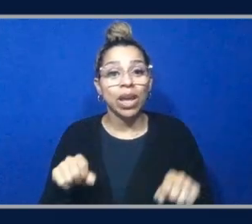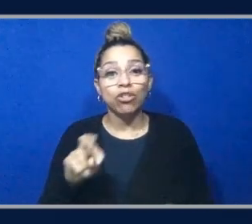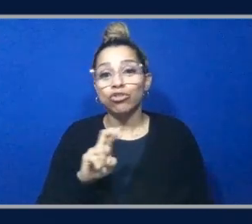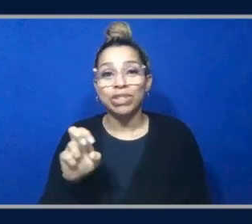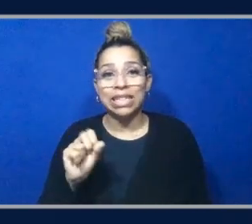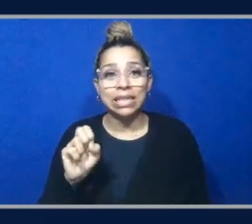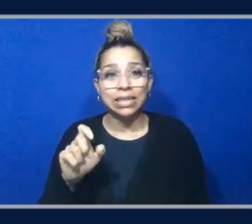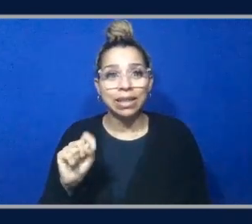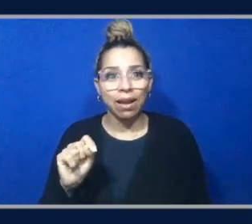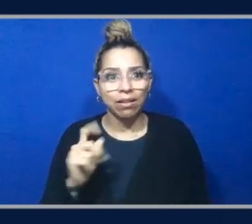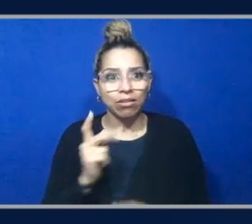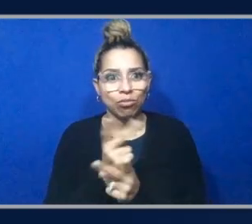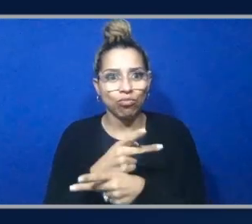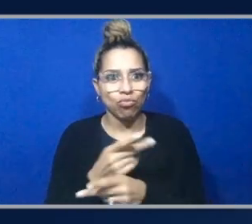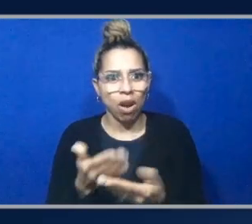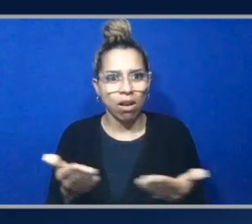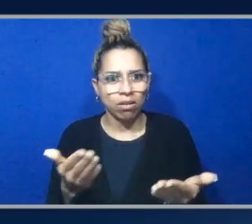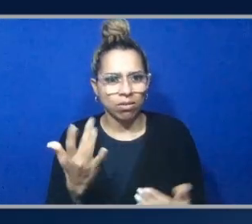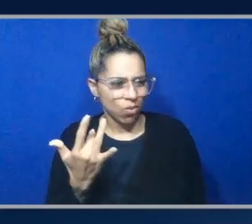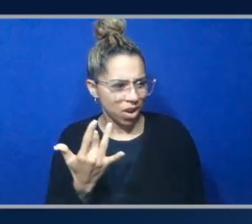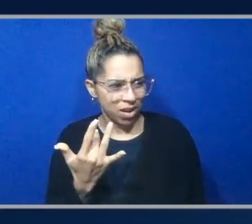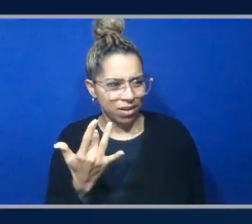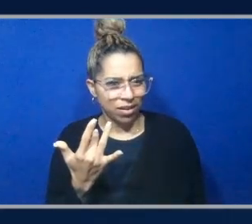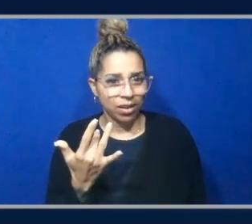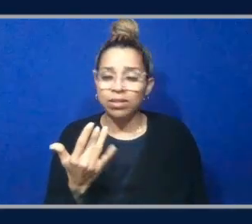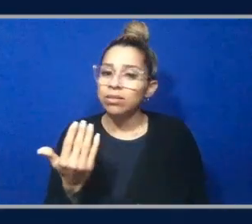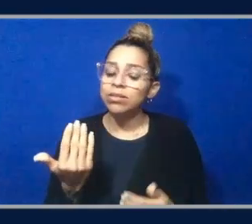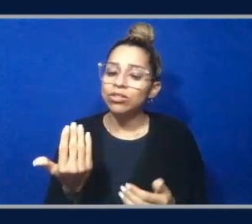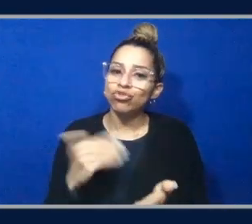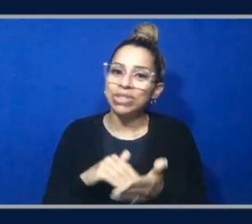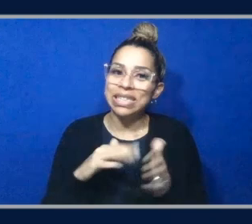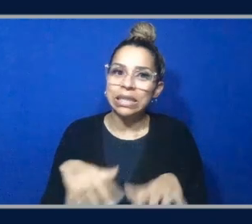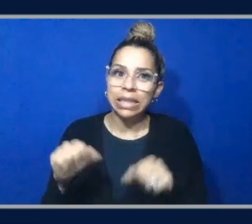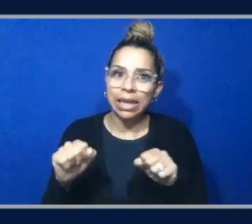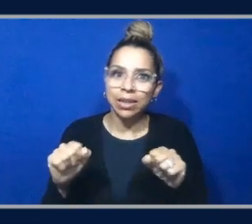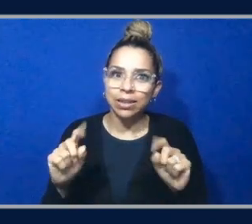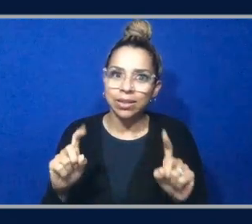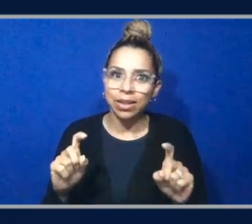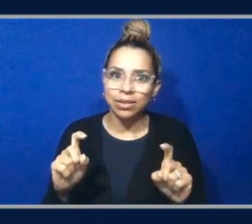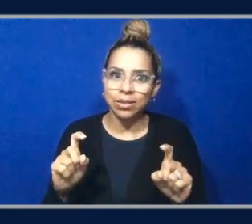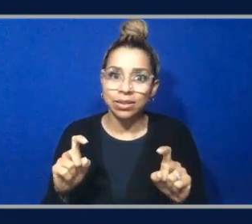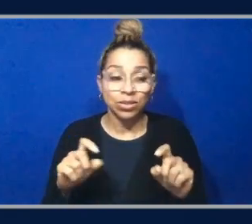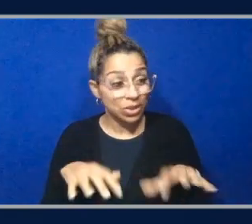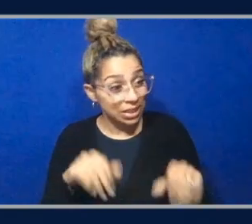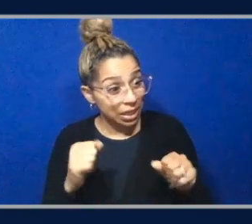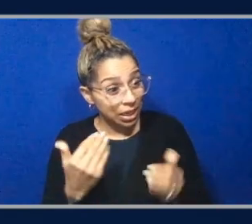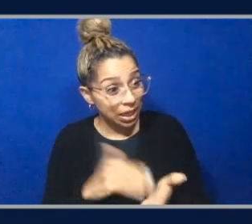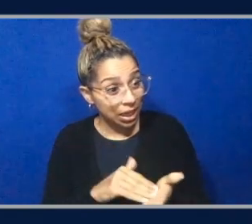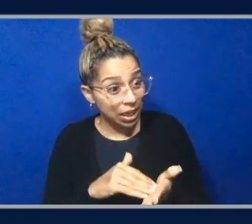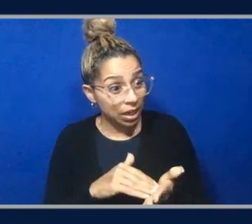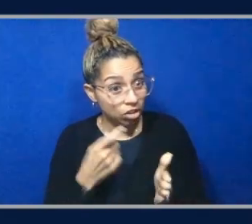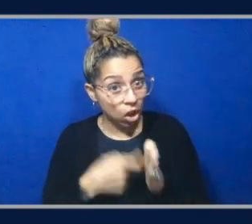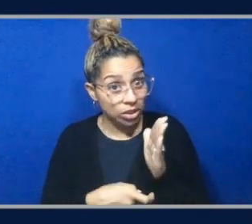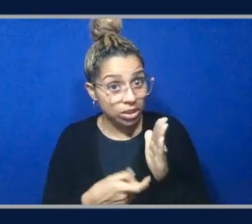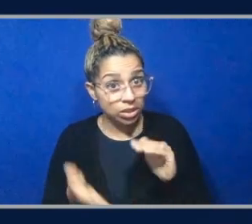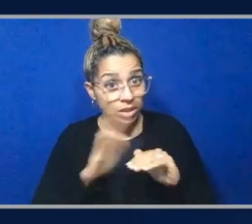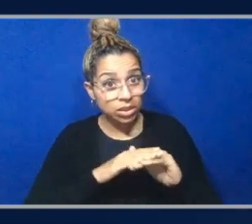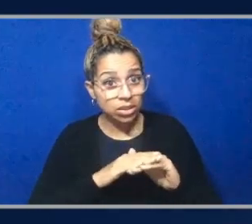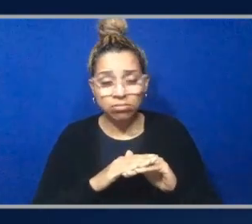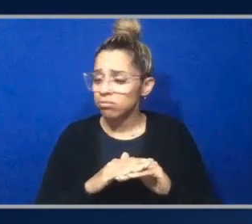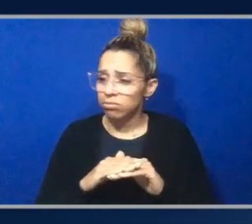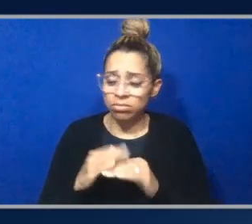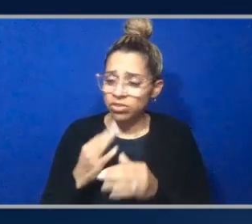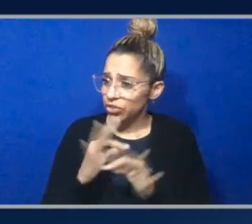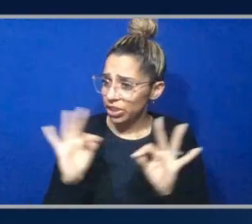would you want to do that? So you can take the test again. You can take it again? Yeah. Does it cost you anything? No, it doesn't cost you anything. It's free. Can you take it just one more